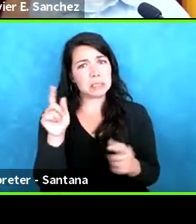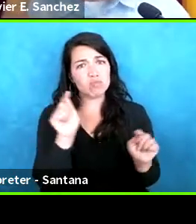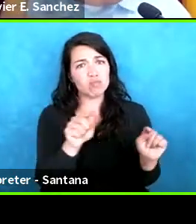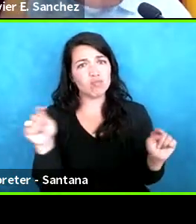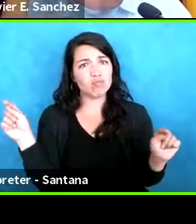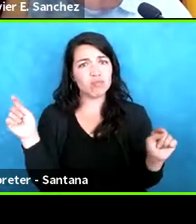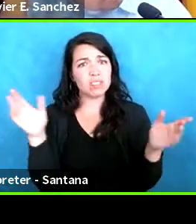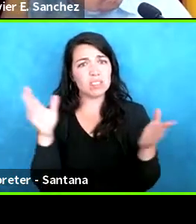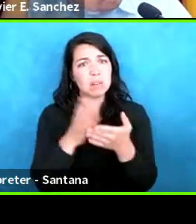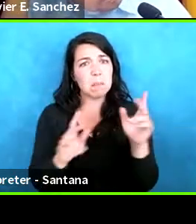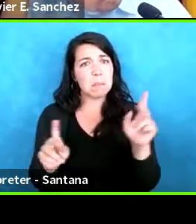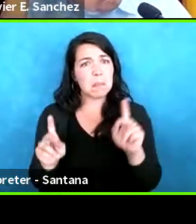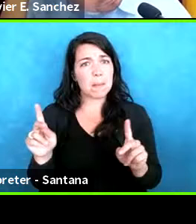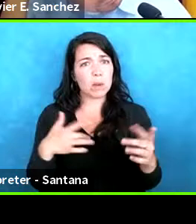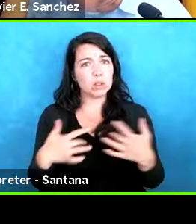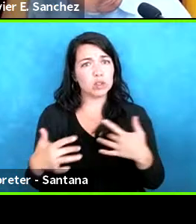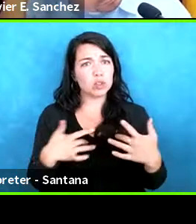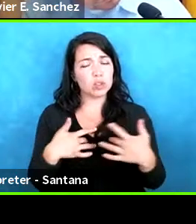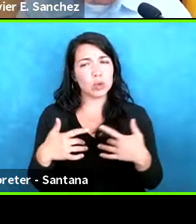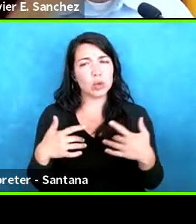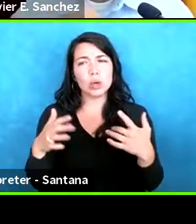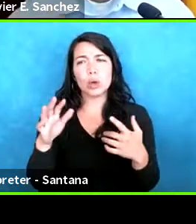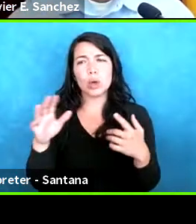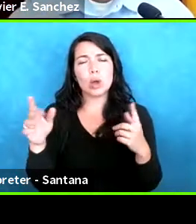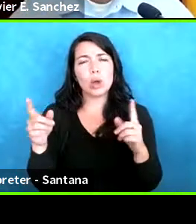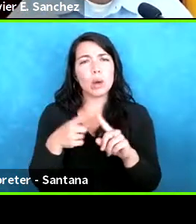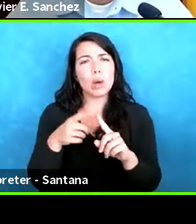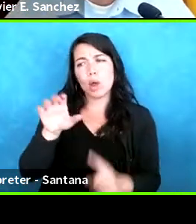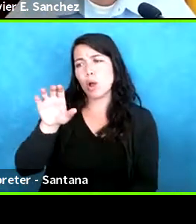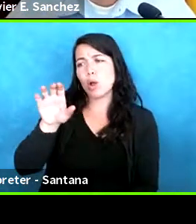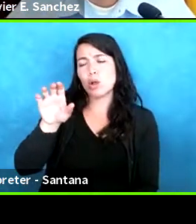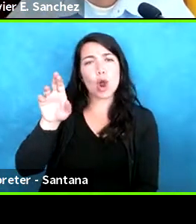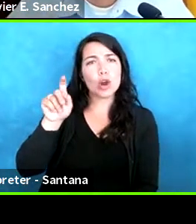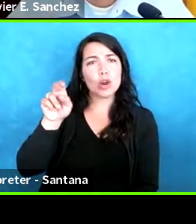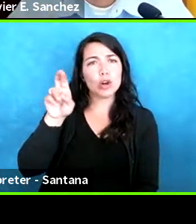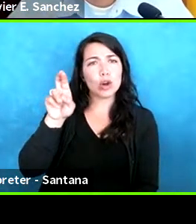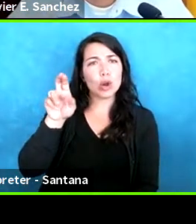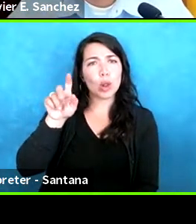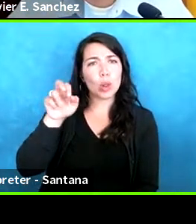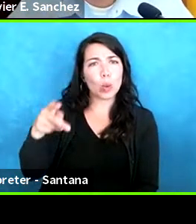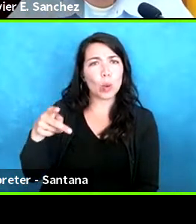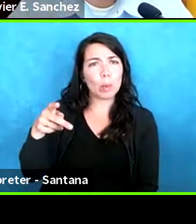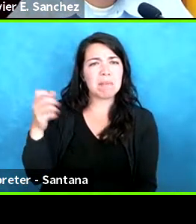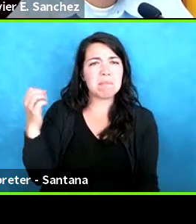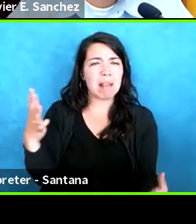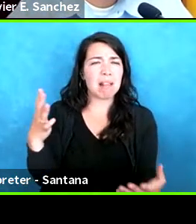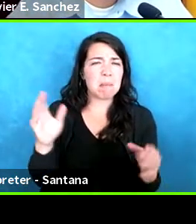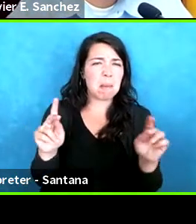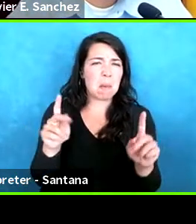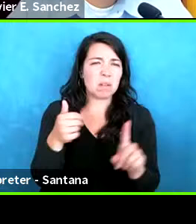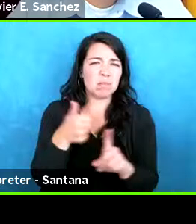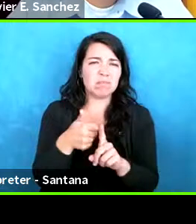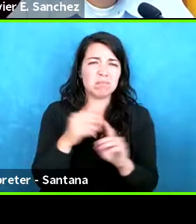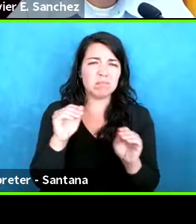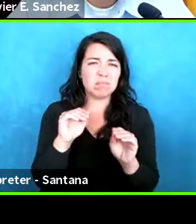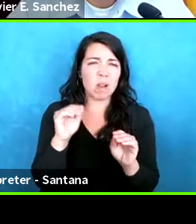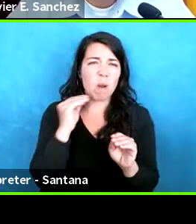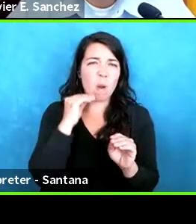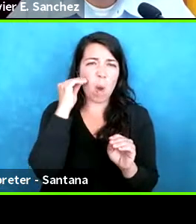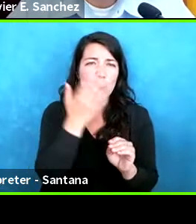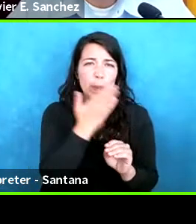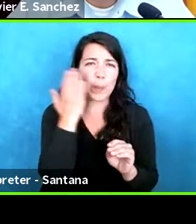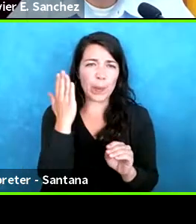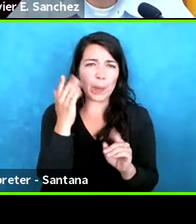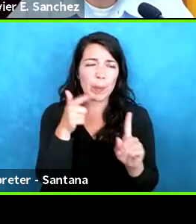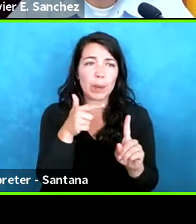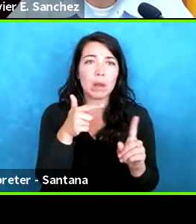Lane, Starlighter Loop, that area. A lot of homeless people hang out in that back area, and they're concerned about the